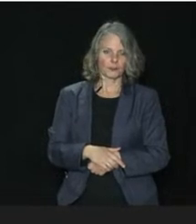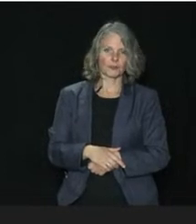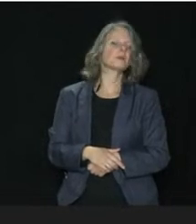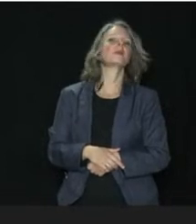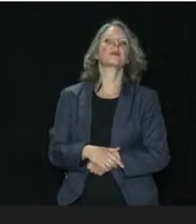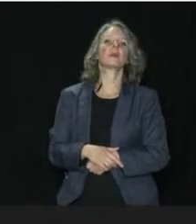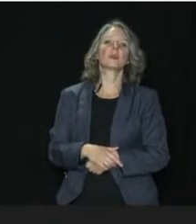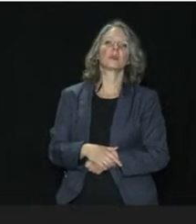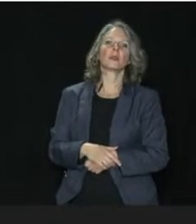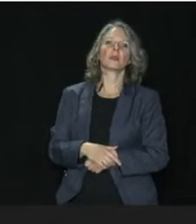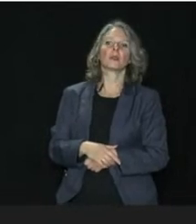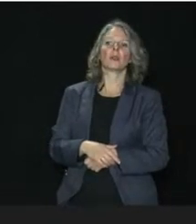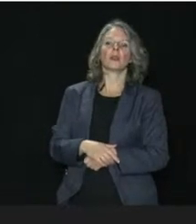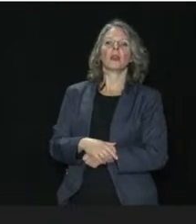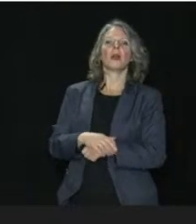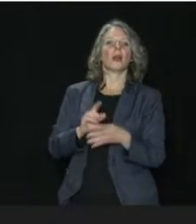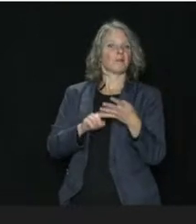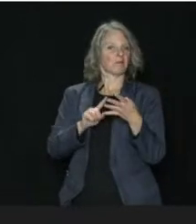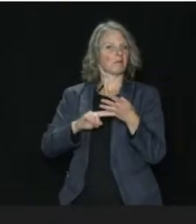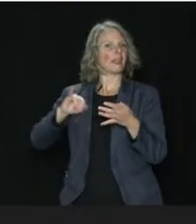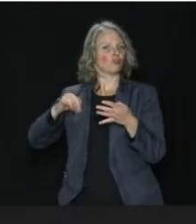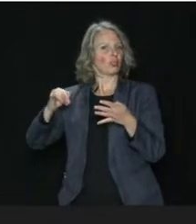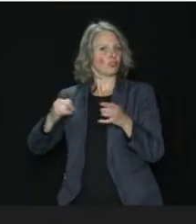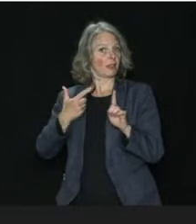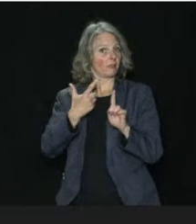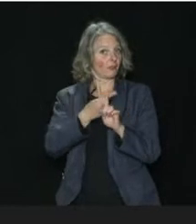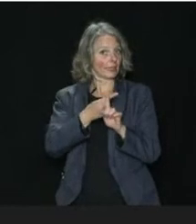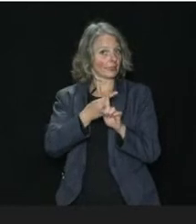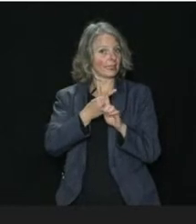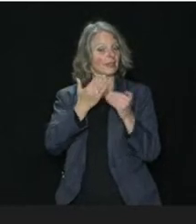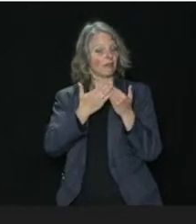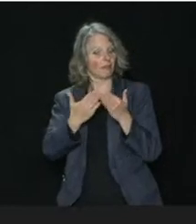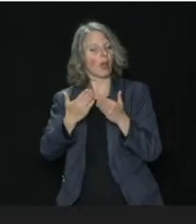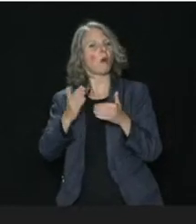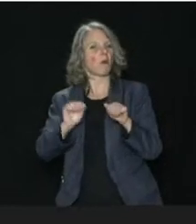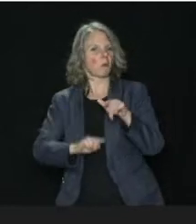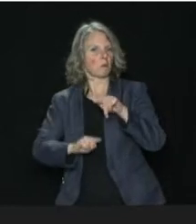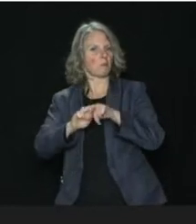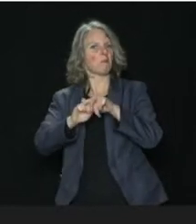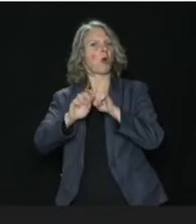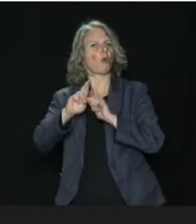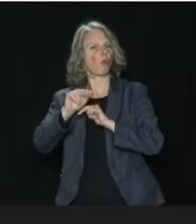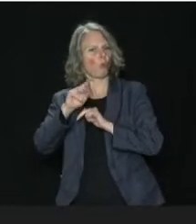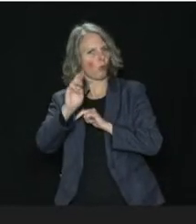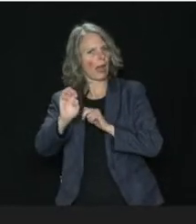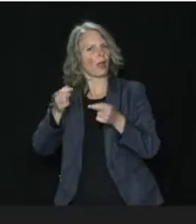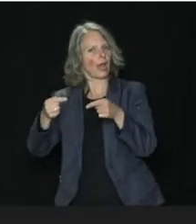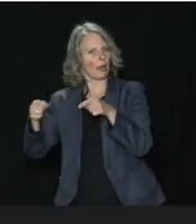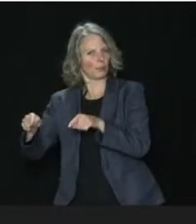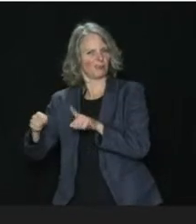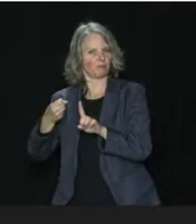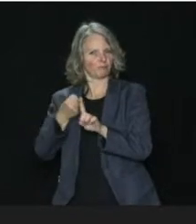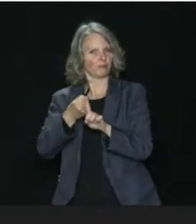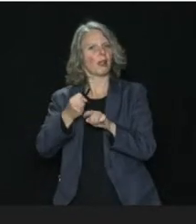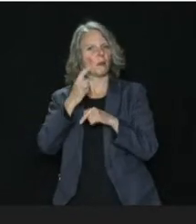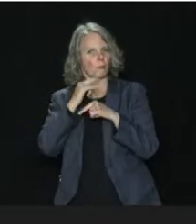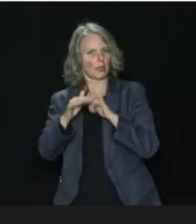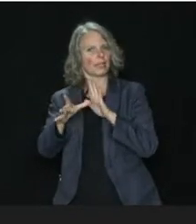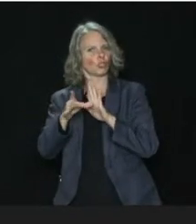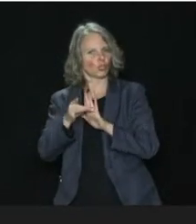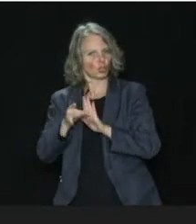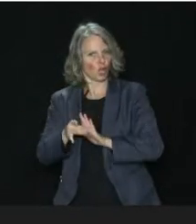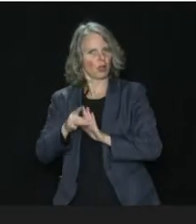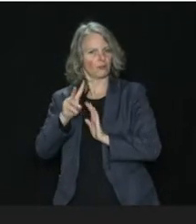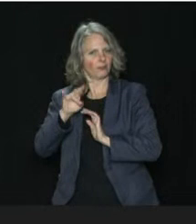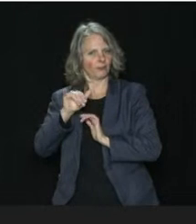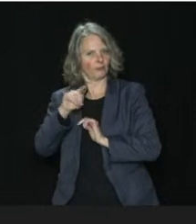after administration of the Janssen vaccine. At this time, and based on current evidence, NACI recommends the